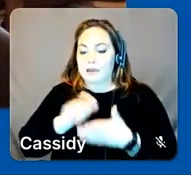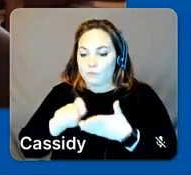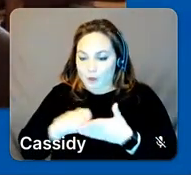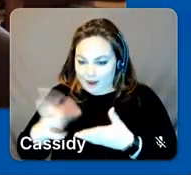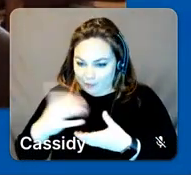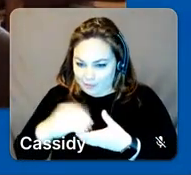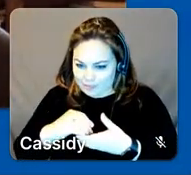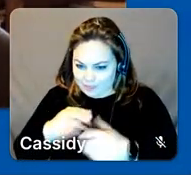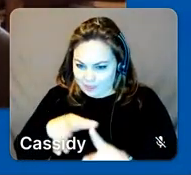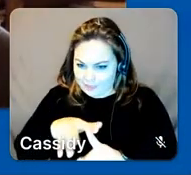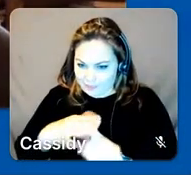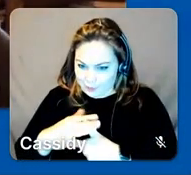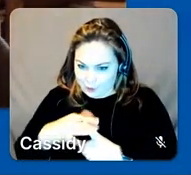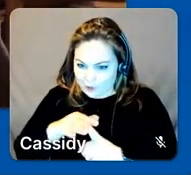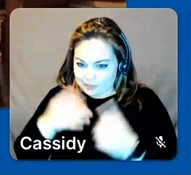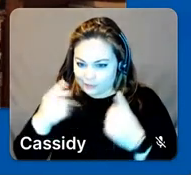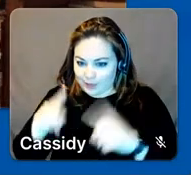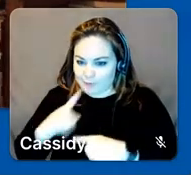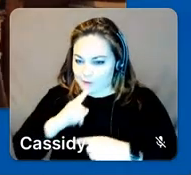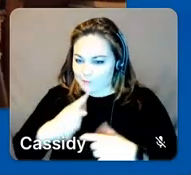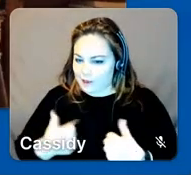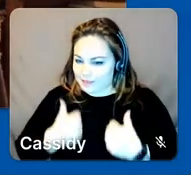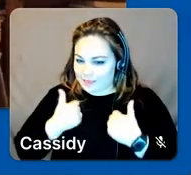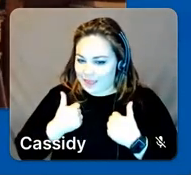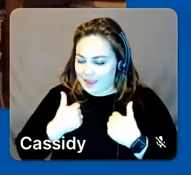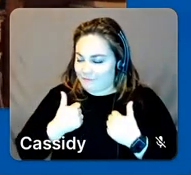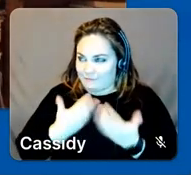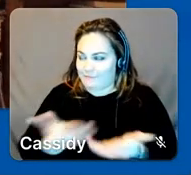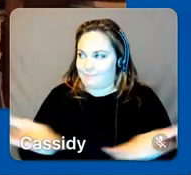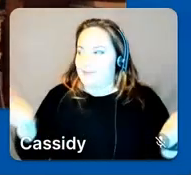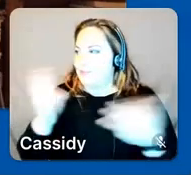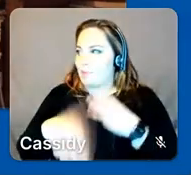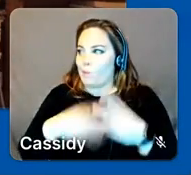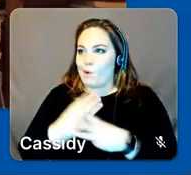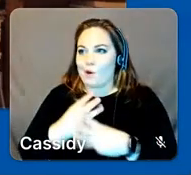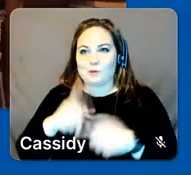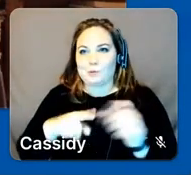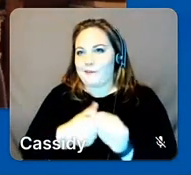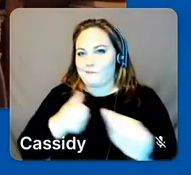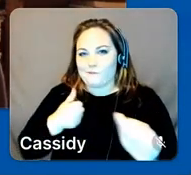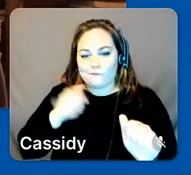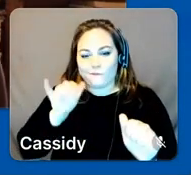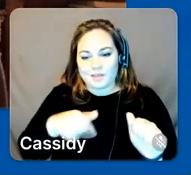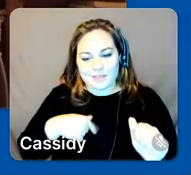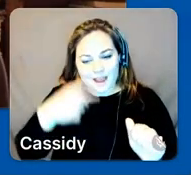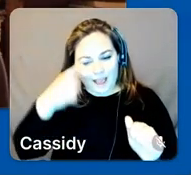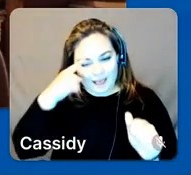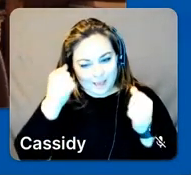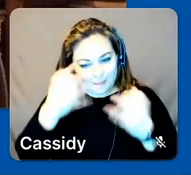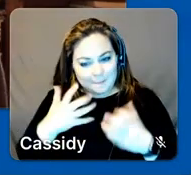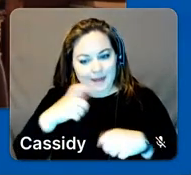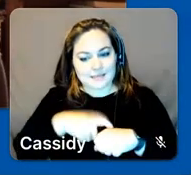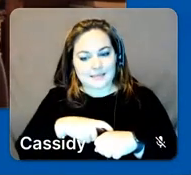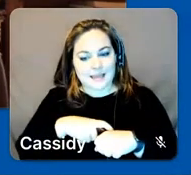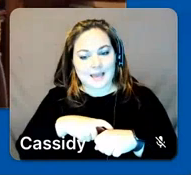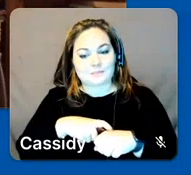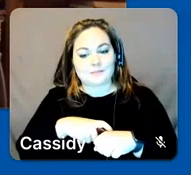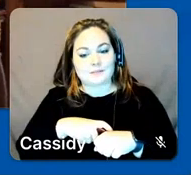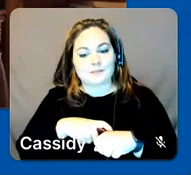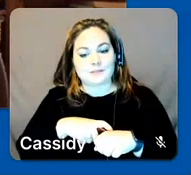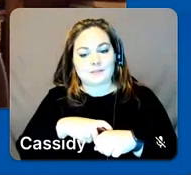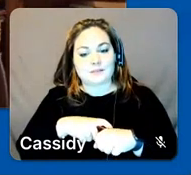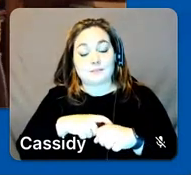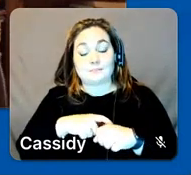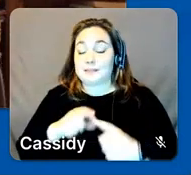context of what's going on, is that of the world, you know, and not being able to get around that. Is, I think a lot of times you're with